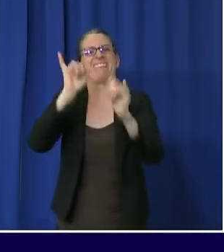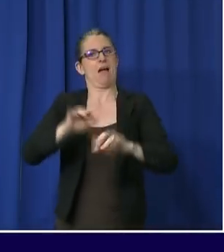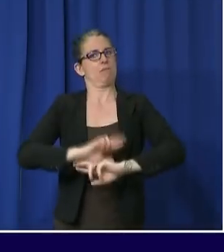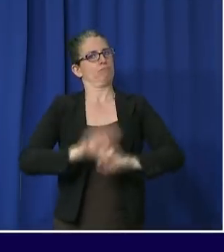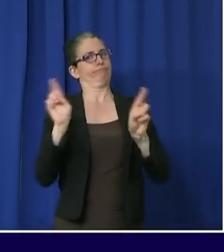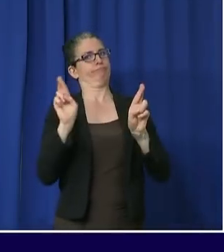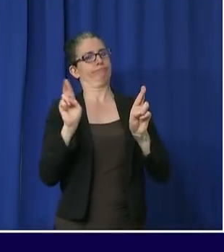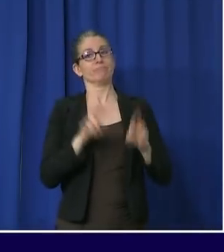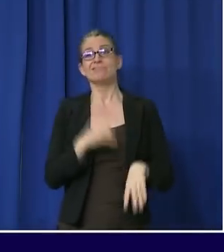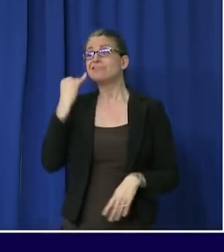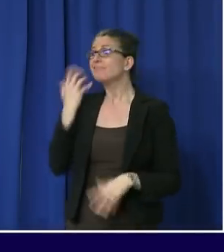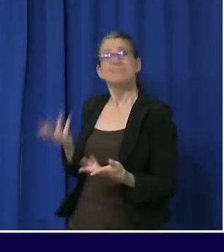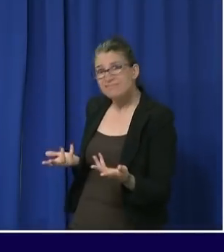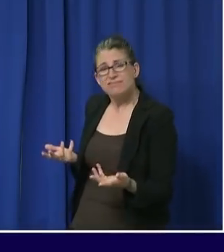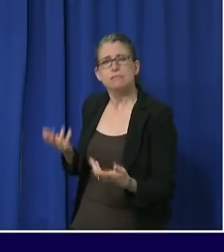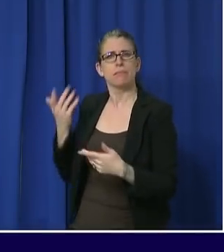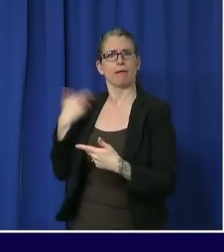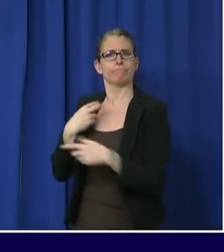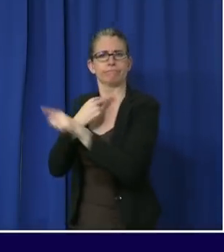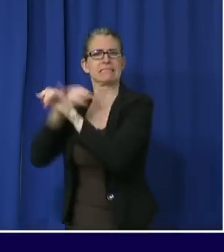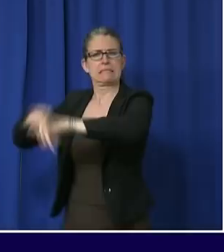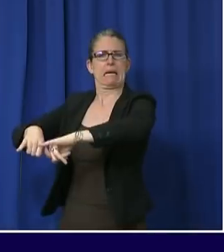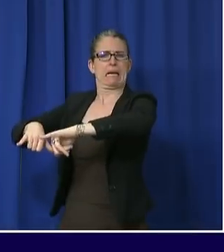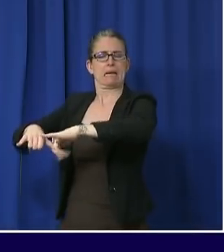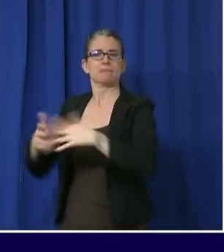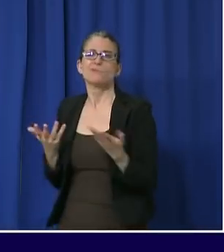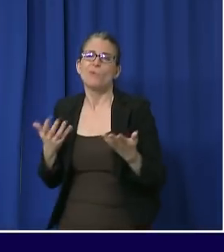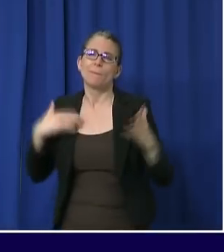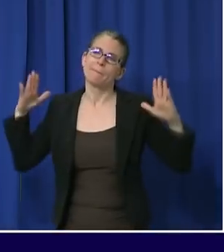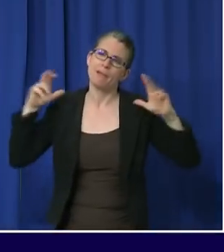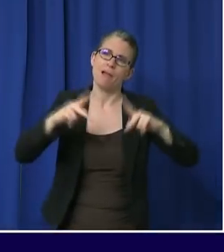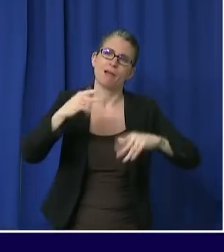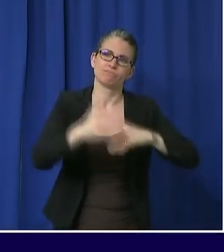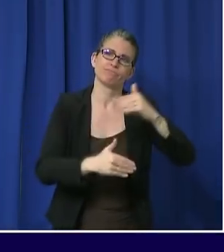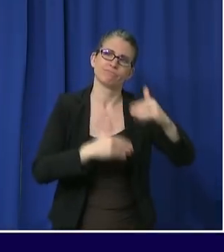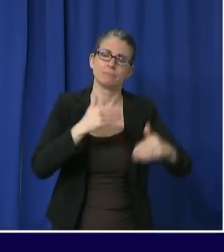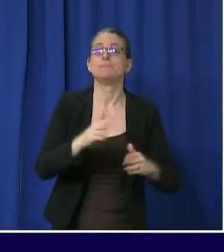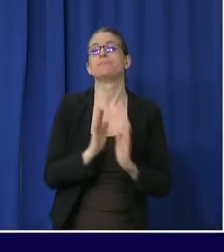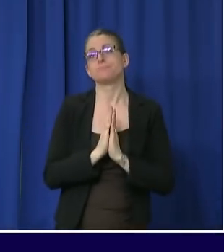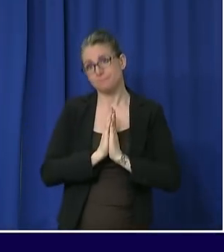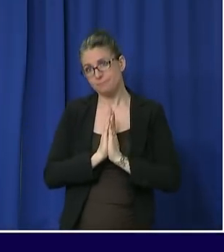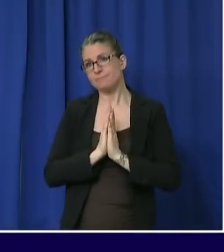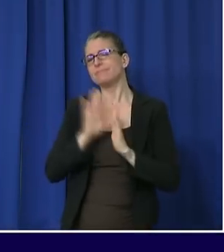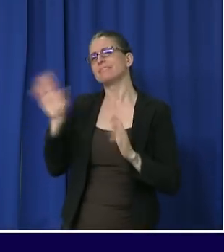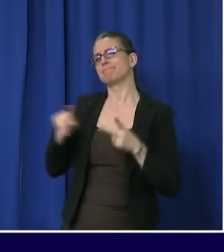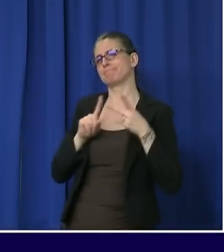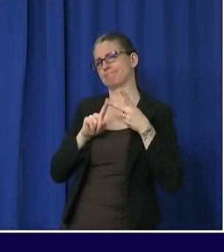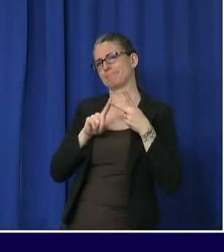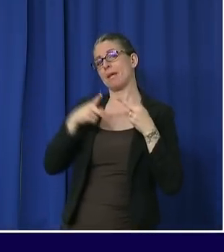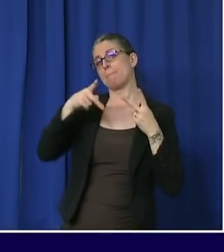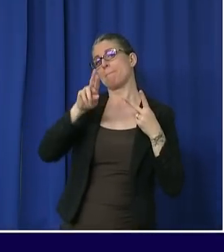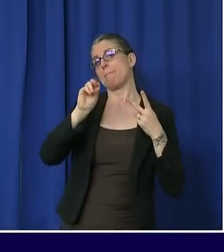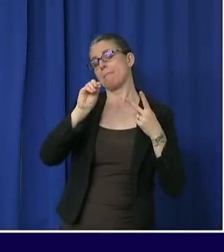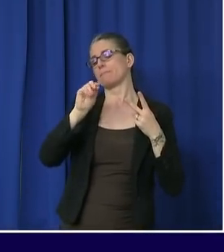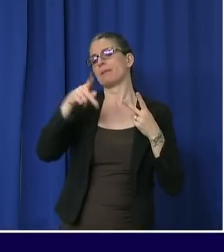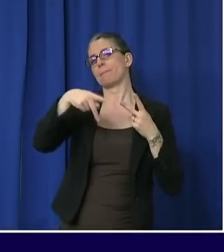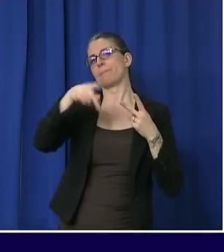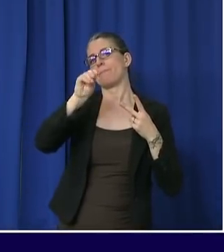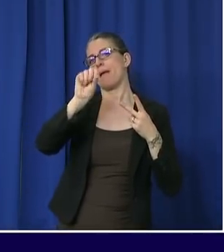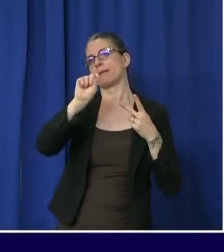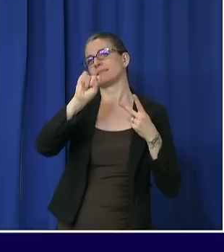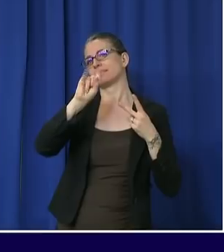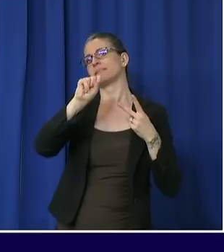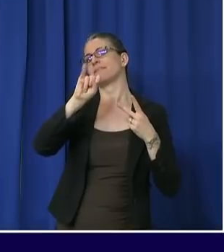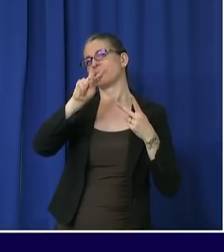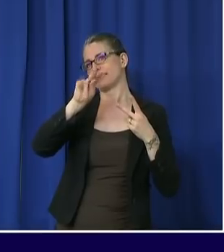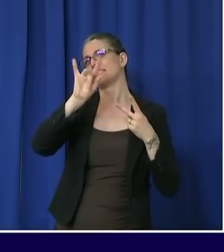Well, thank you for that. And then the second question I had is about the positivity rate. I just happened upon one